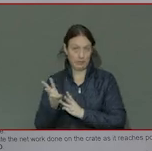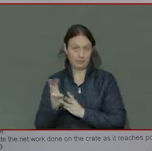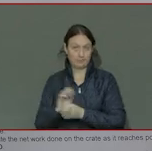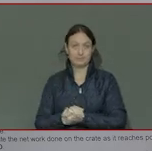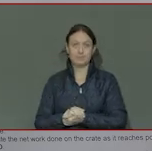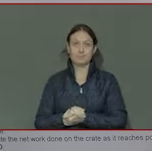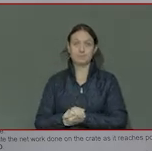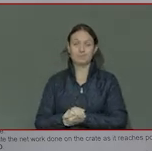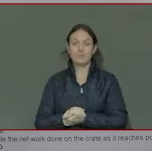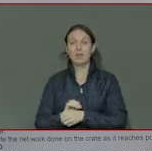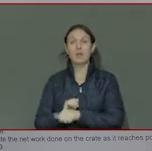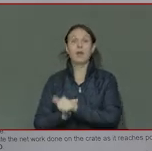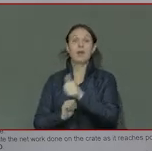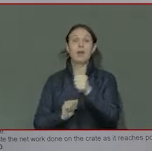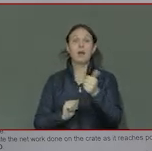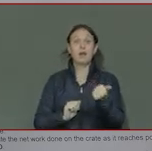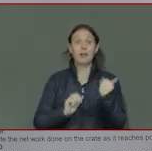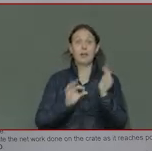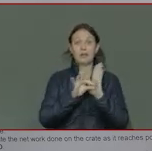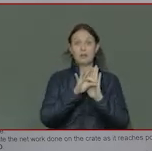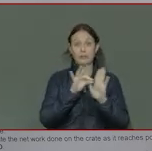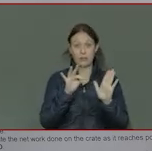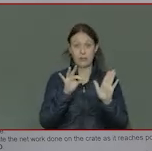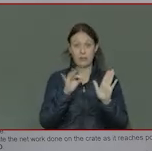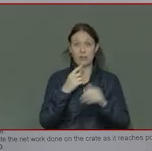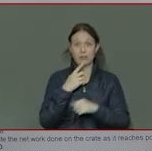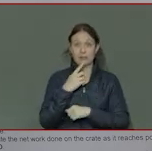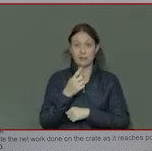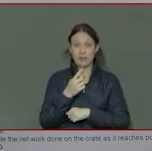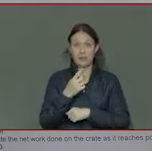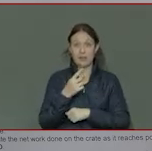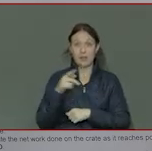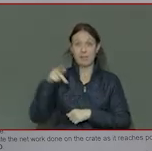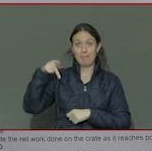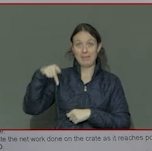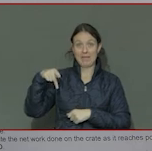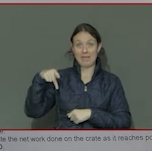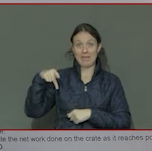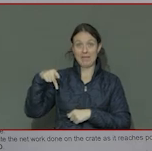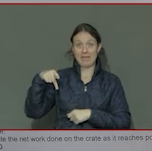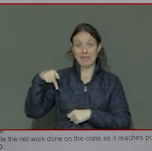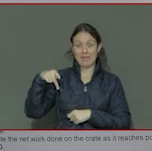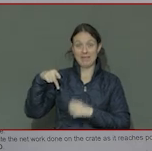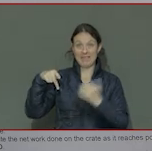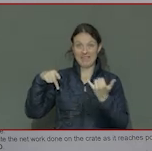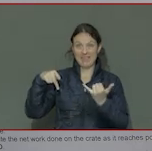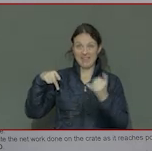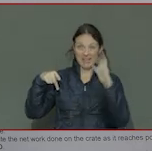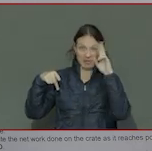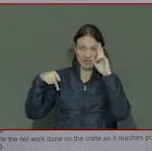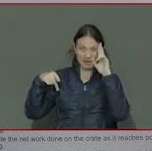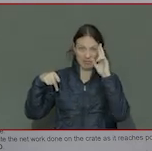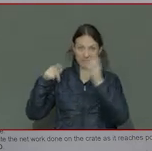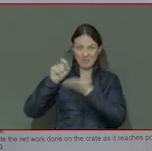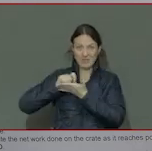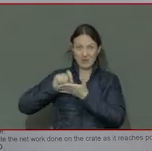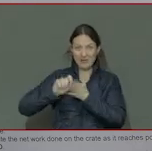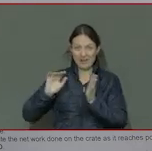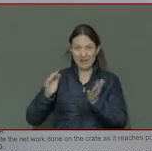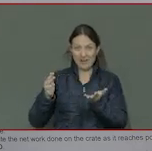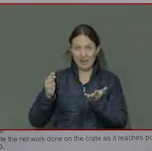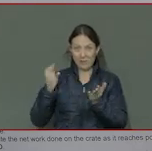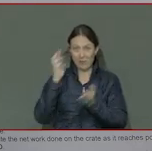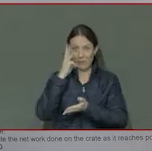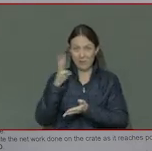there's another formula that says P, and now you must look at the abbreviation at the bottom.